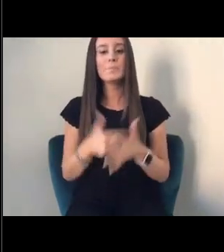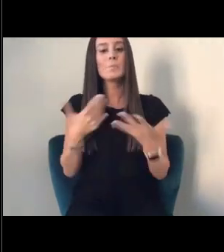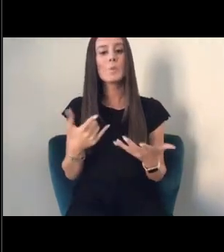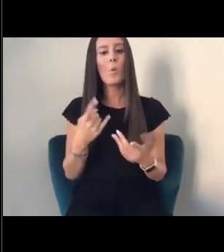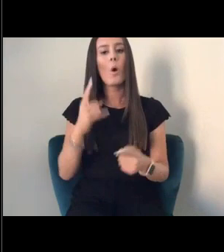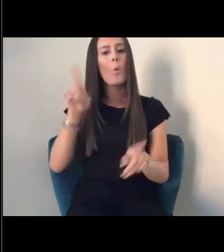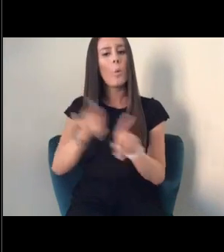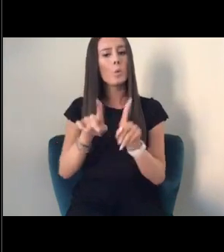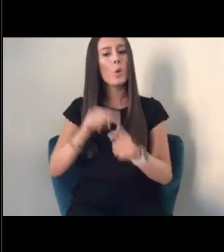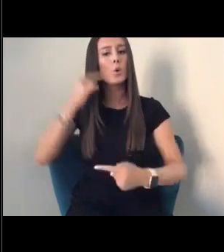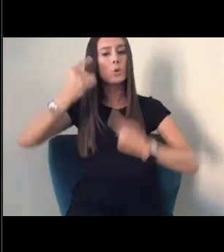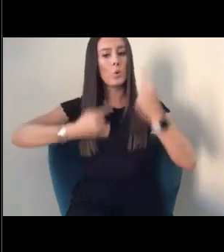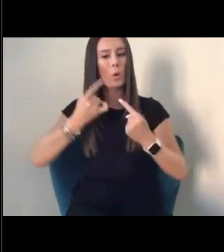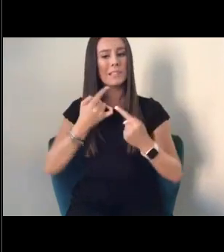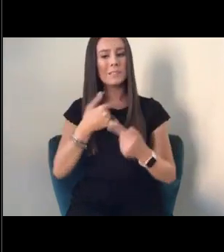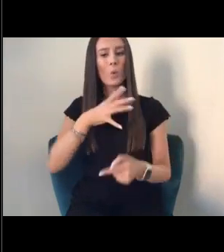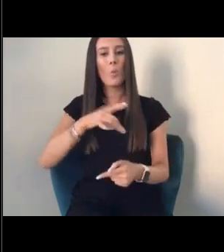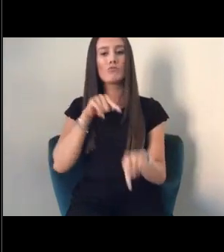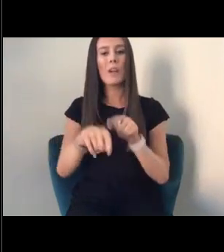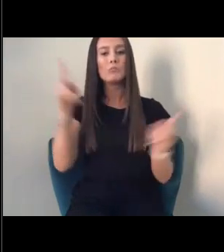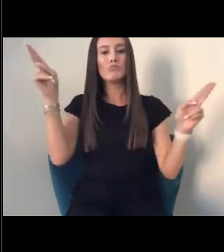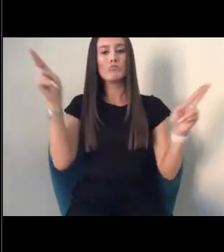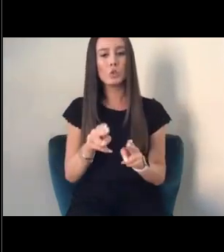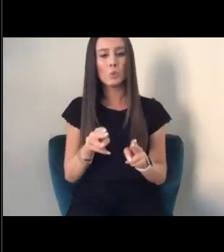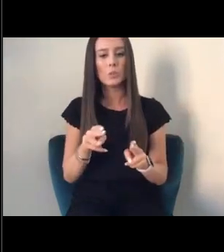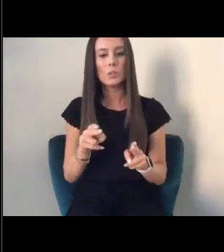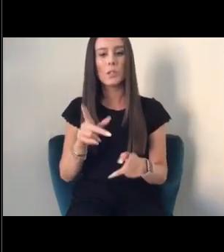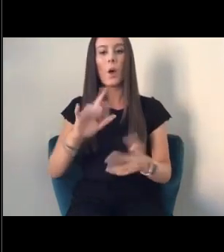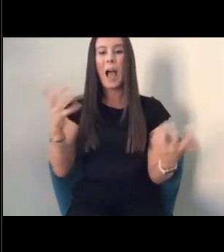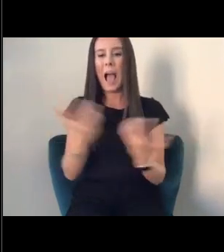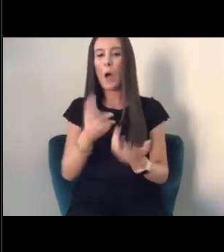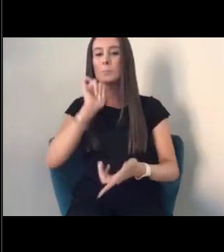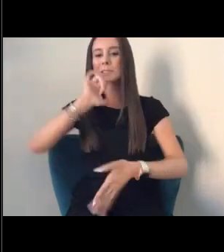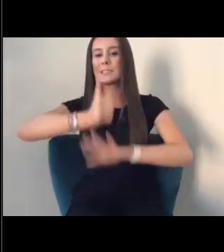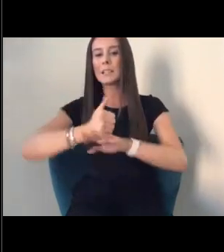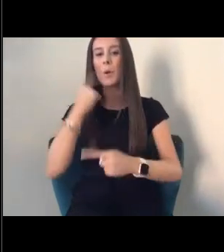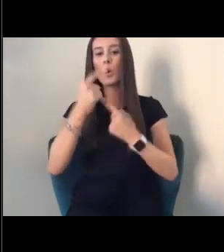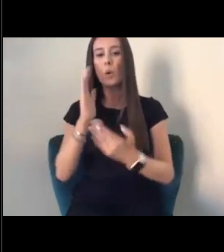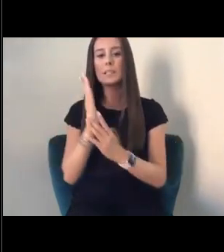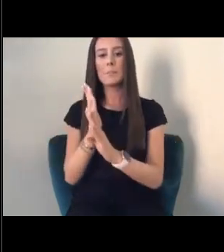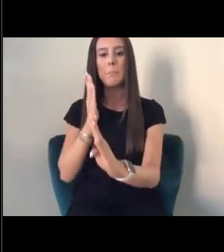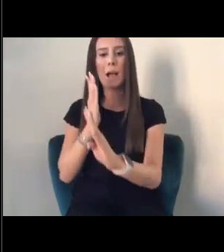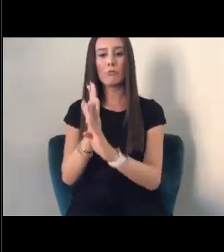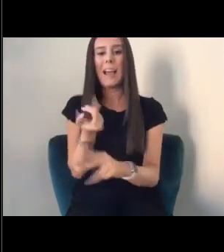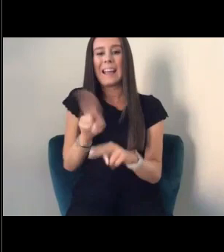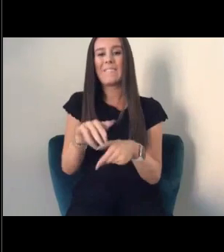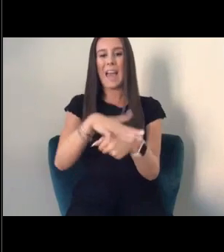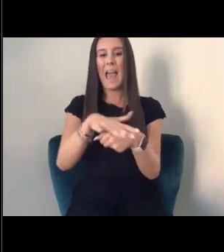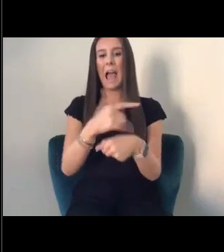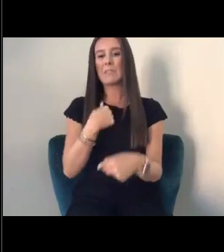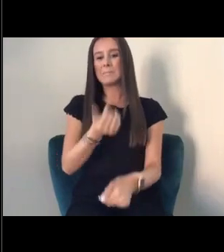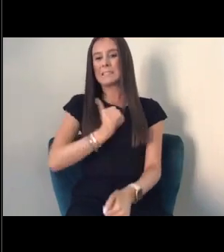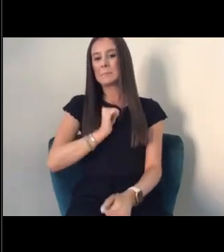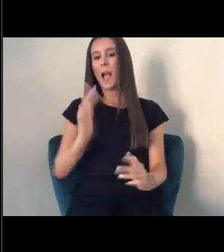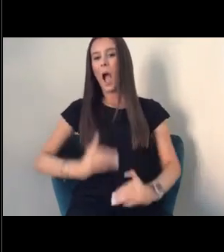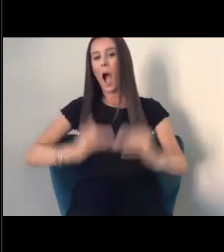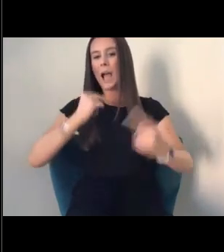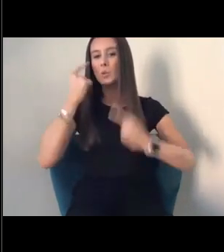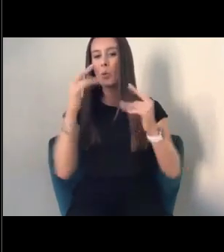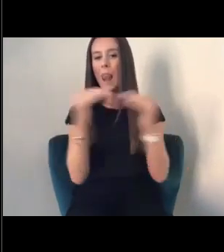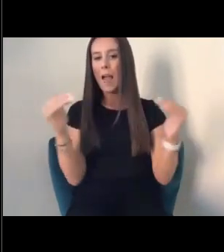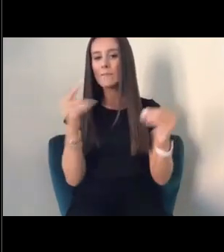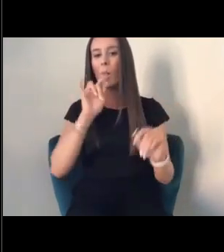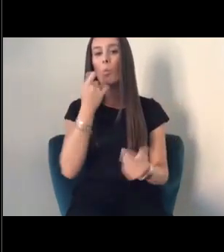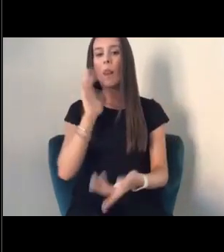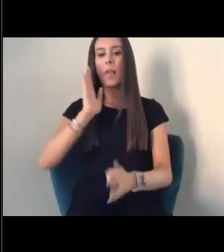noise, we've now introduced some noise barriers in areas where higher noise levels and disturbances are anticipated, and we're going to cover that